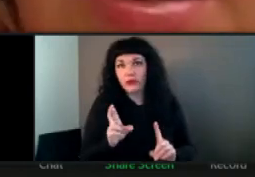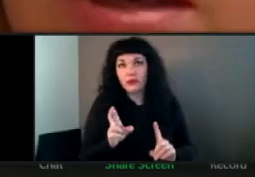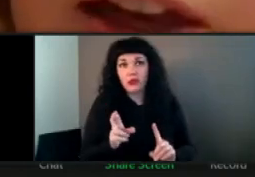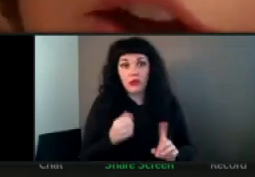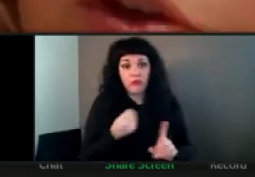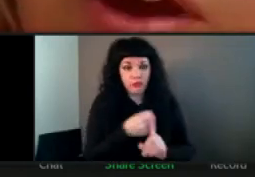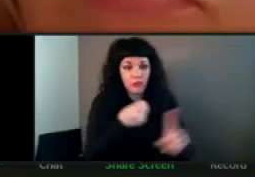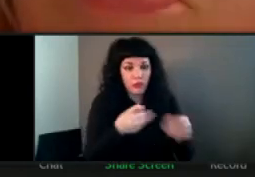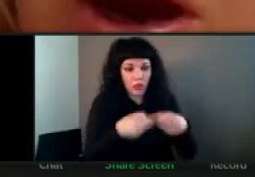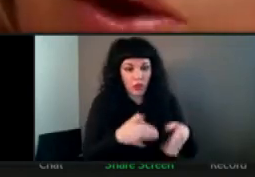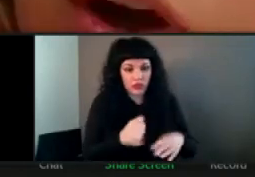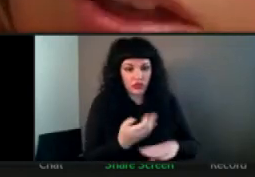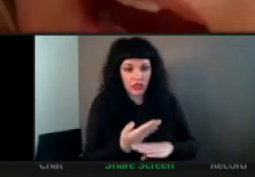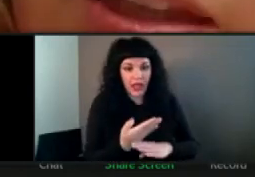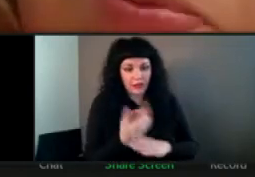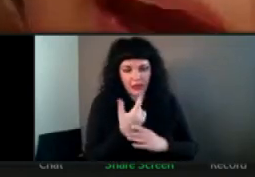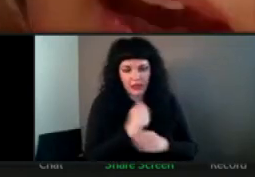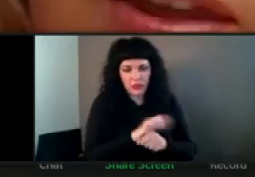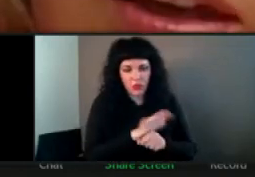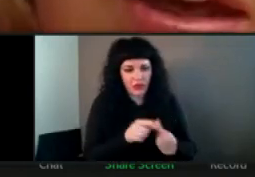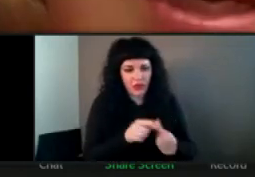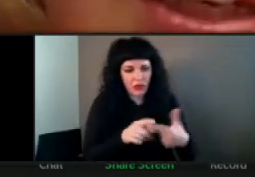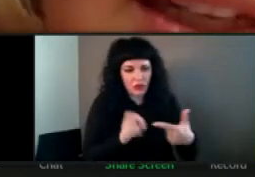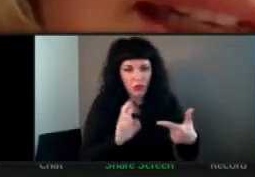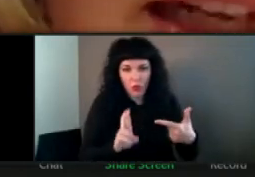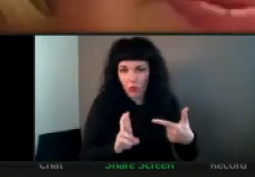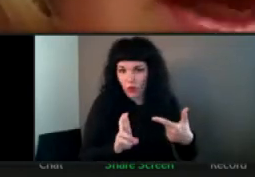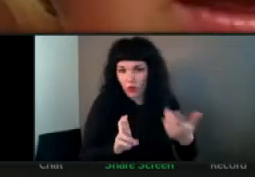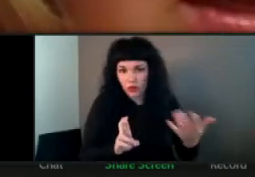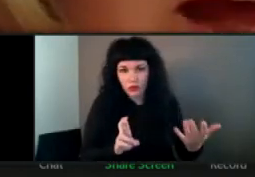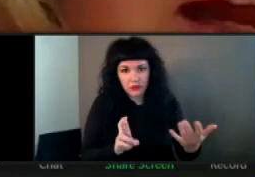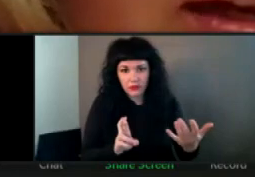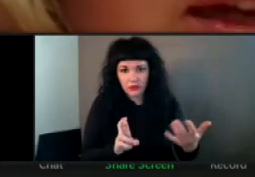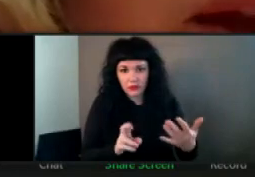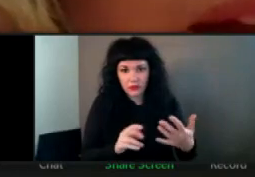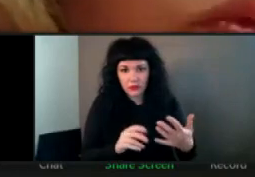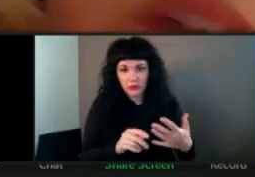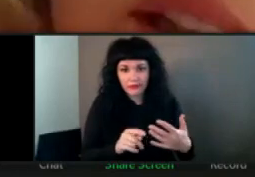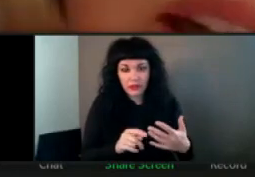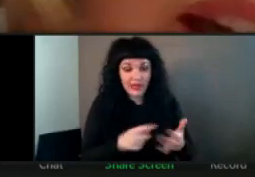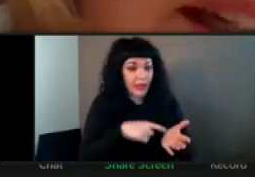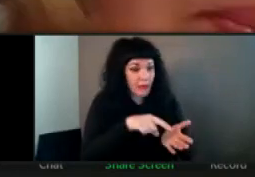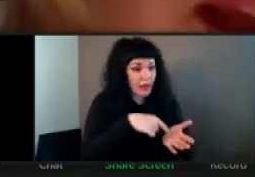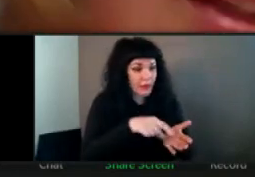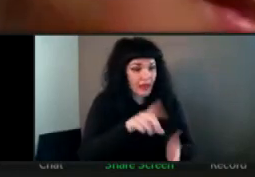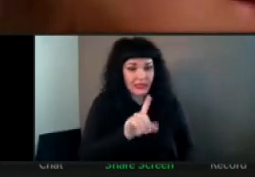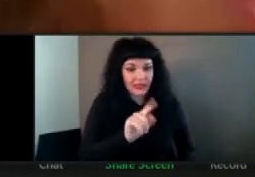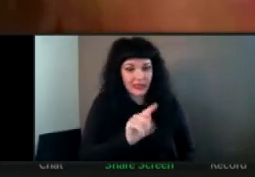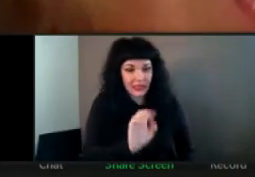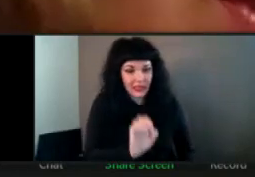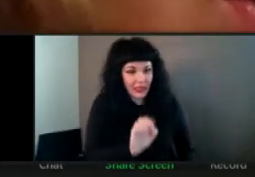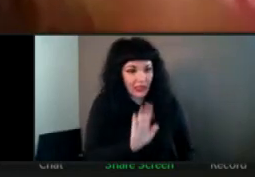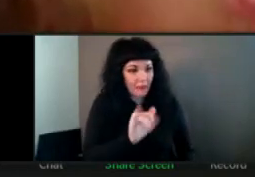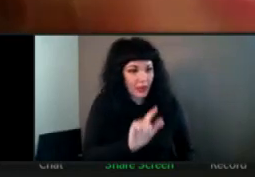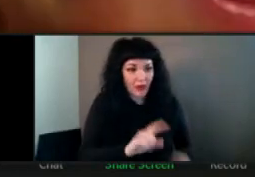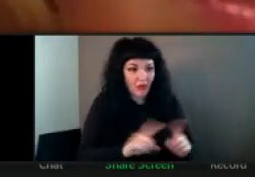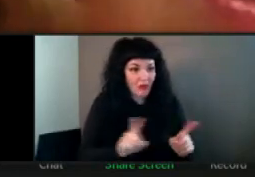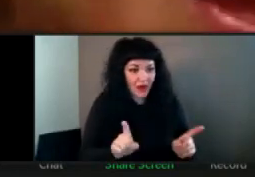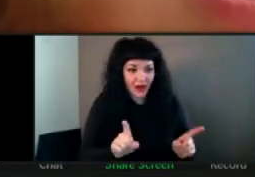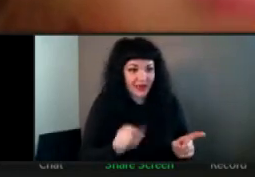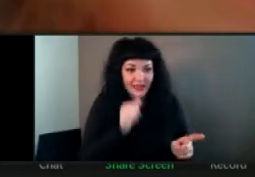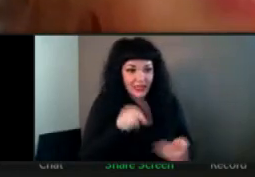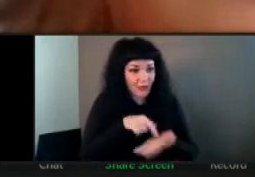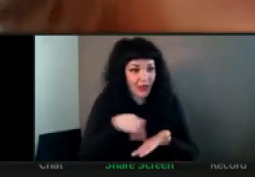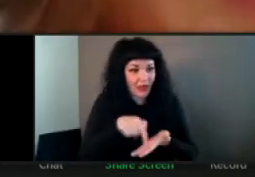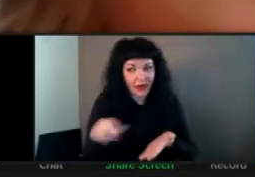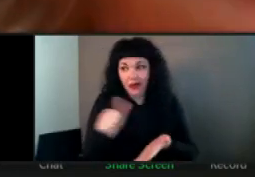they've prioritized paying the DTE bill and really need to pay another bill.